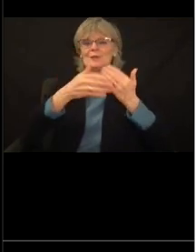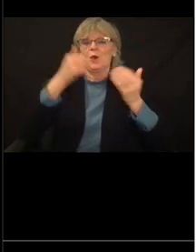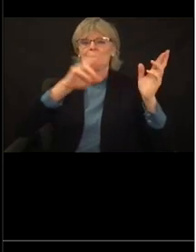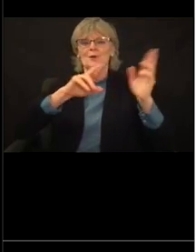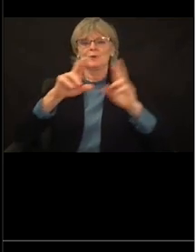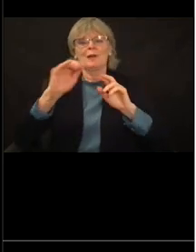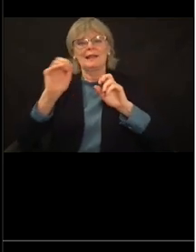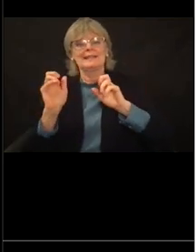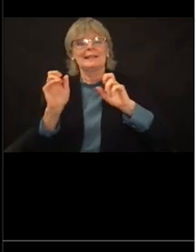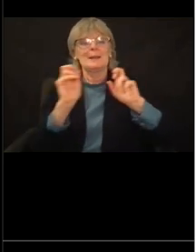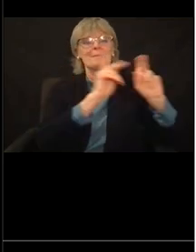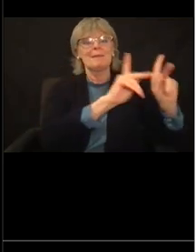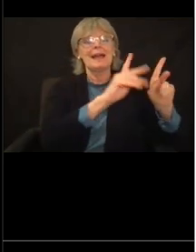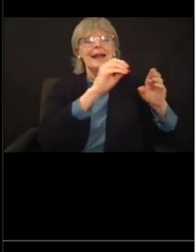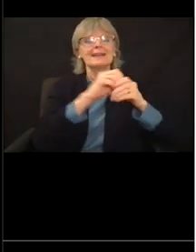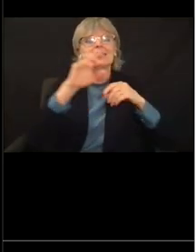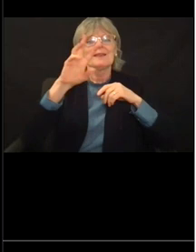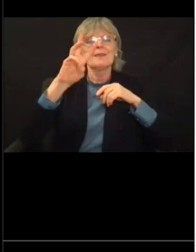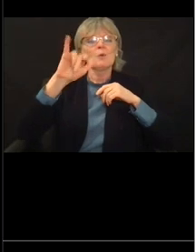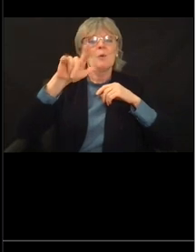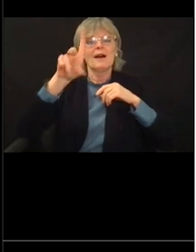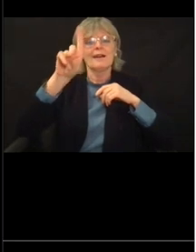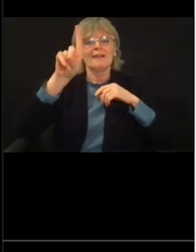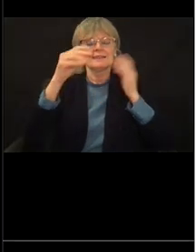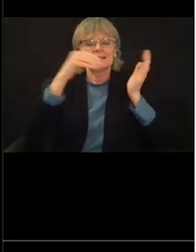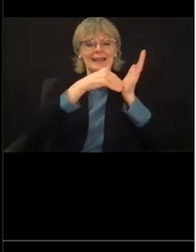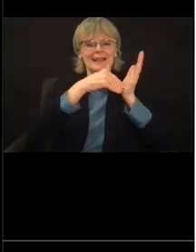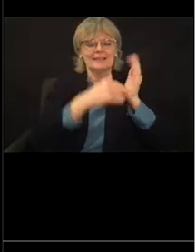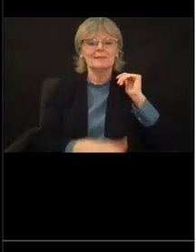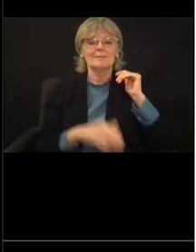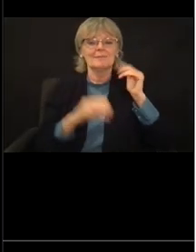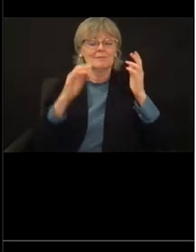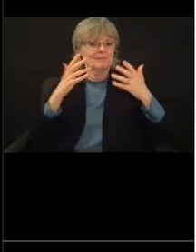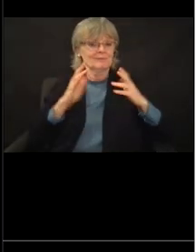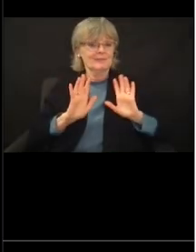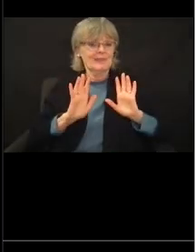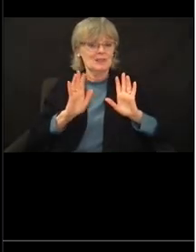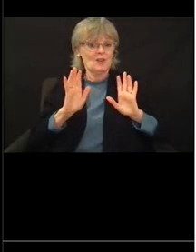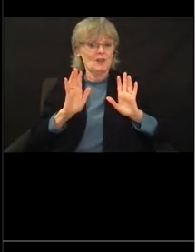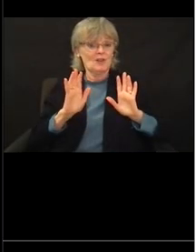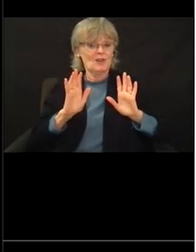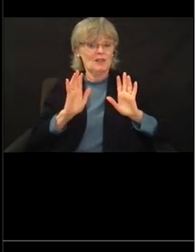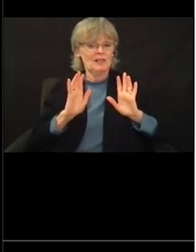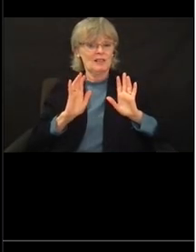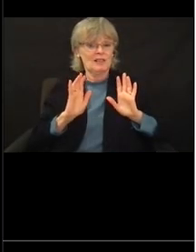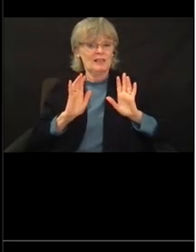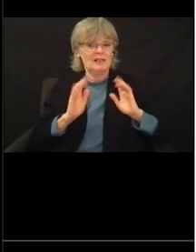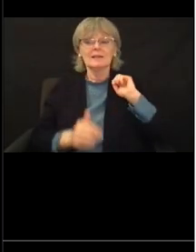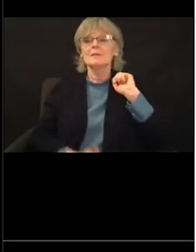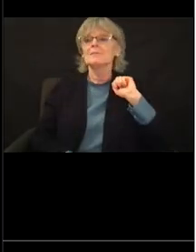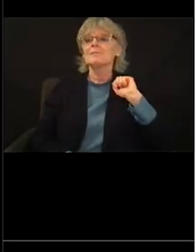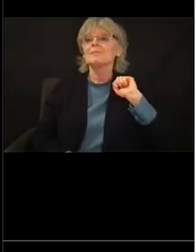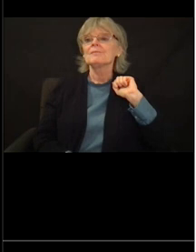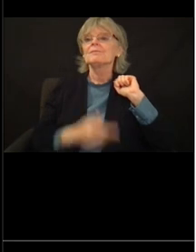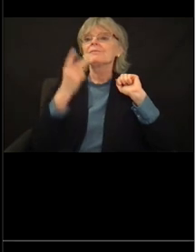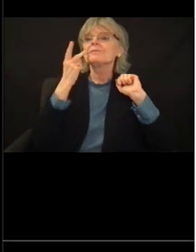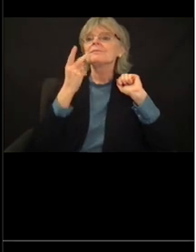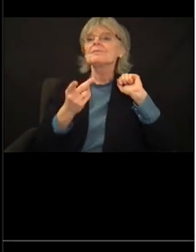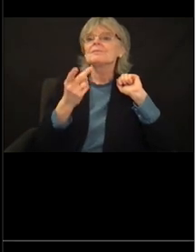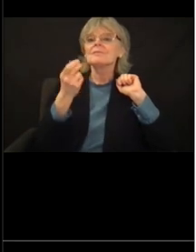wild. Okay, so that's all I have to share. But I want to see if there's